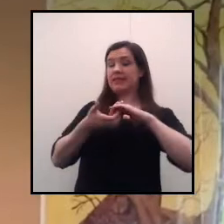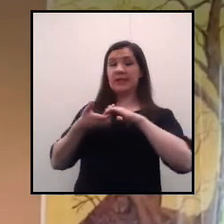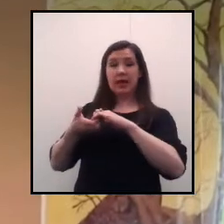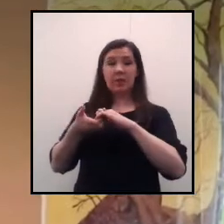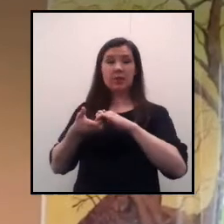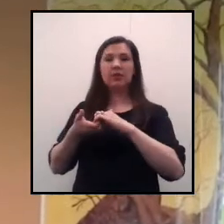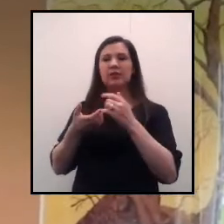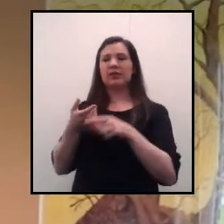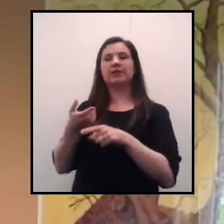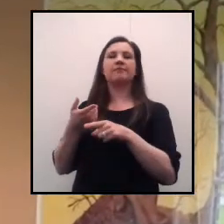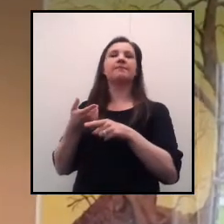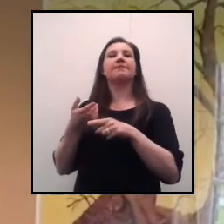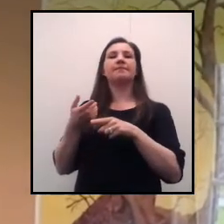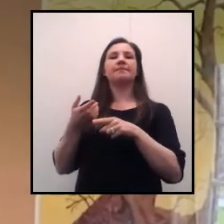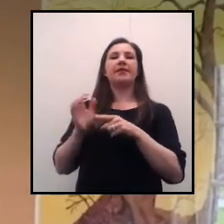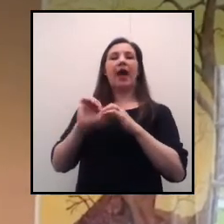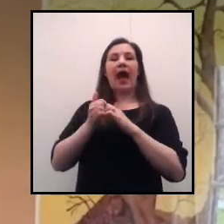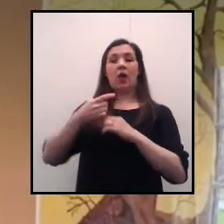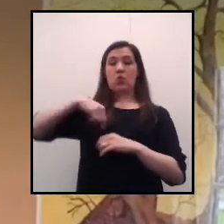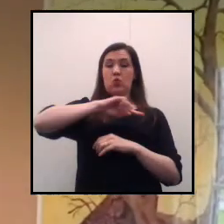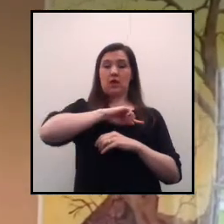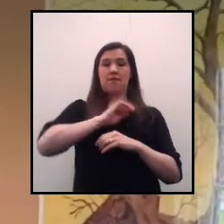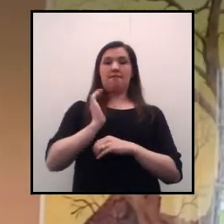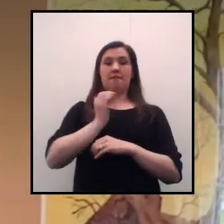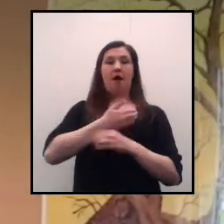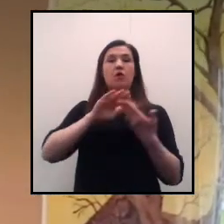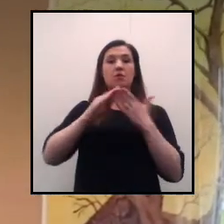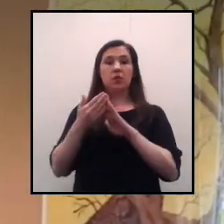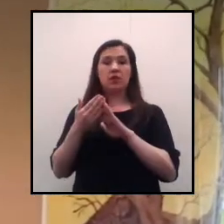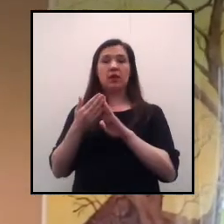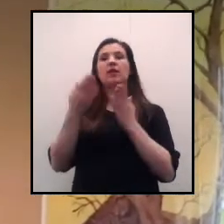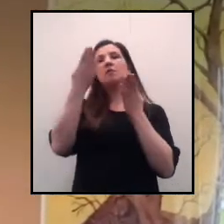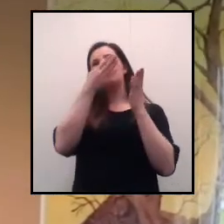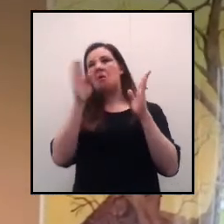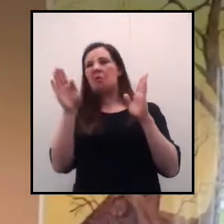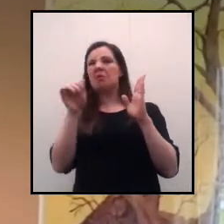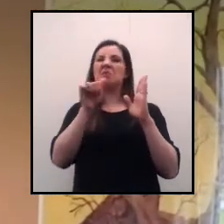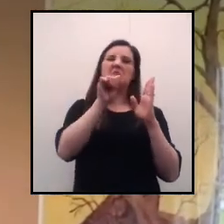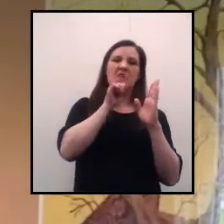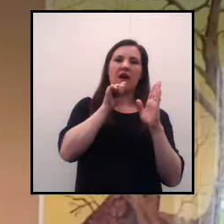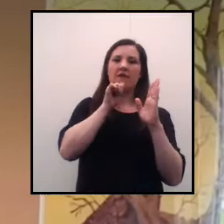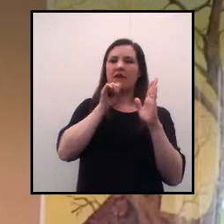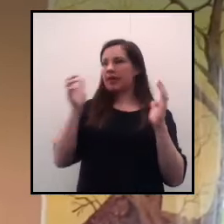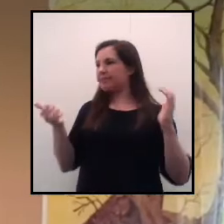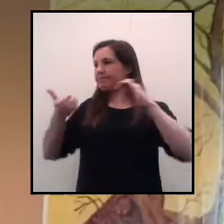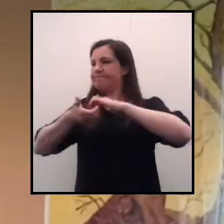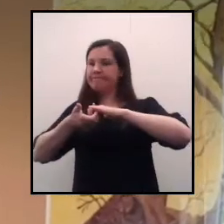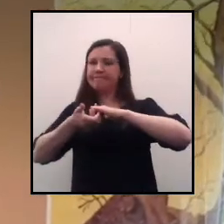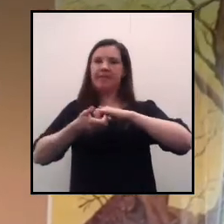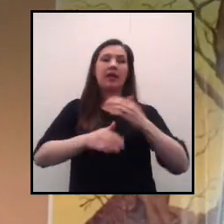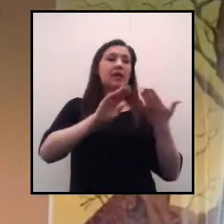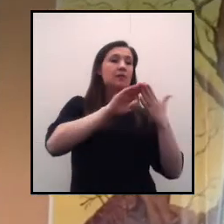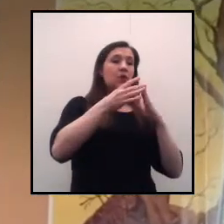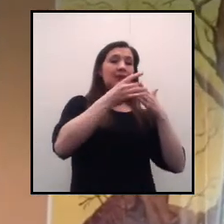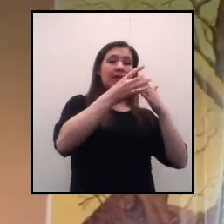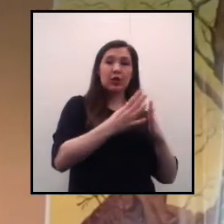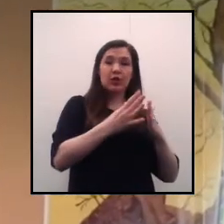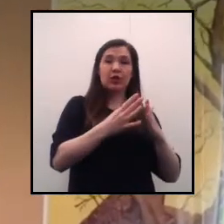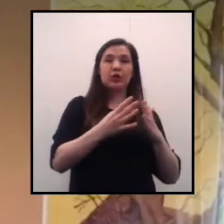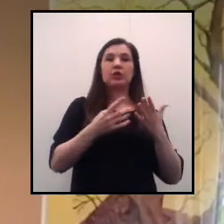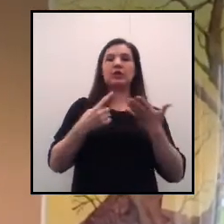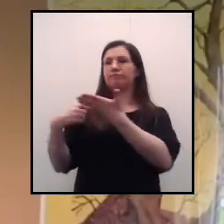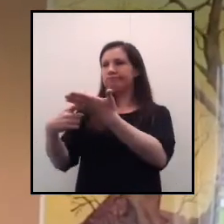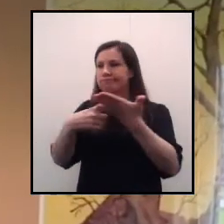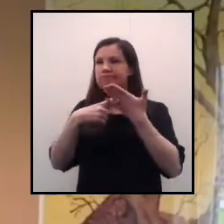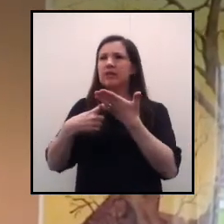on how we as a community, the public and private sector, along with community leadership, can effectively